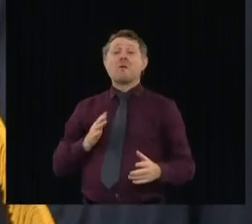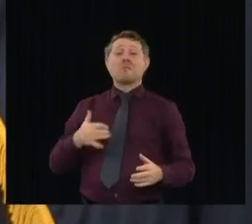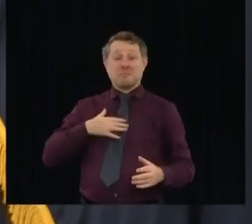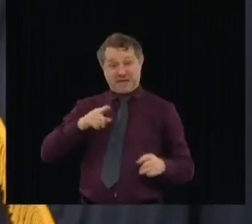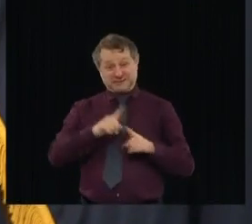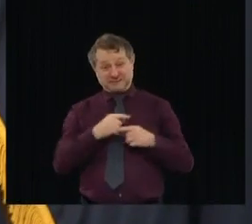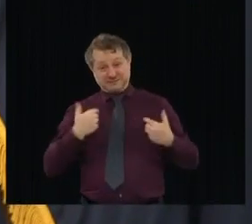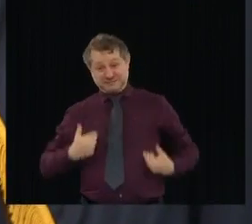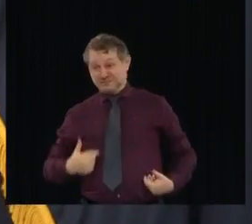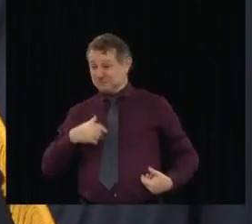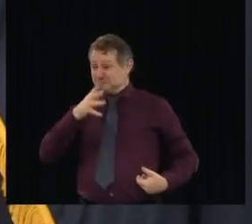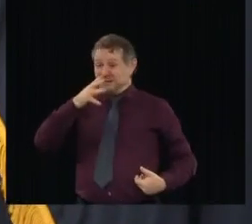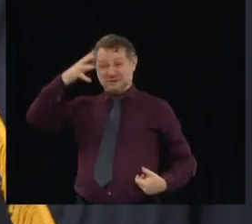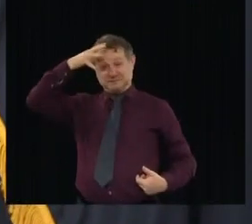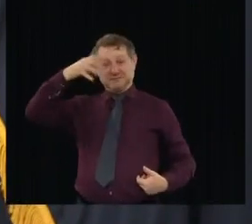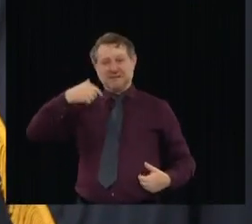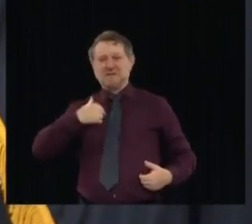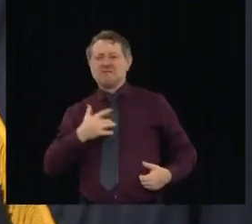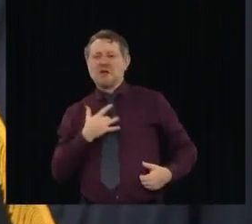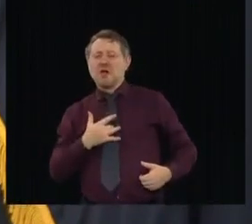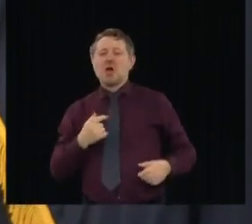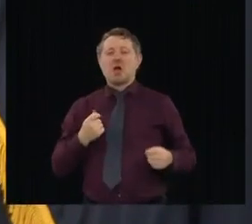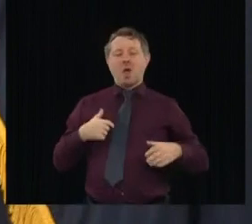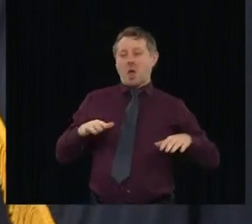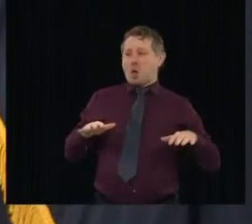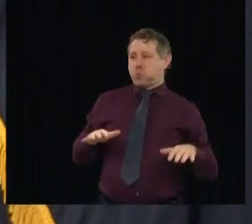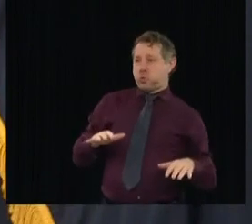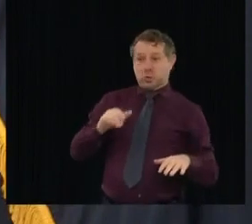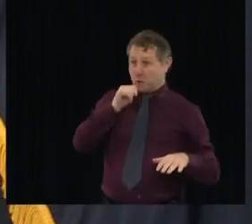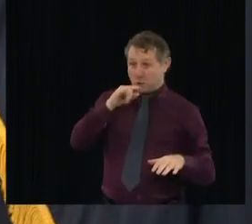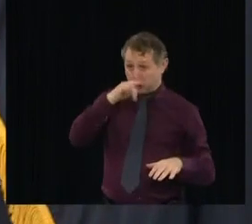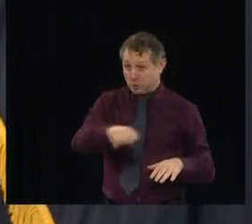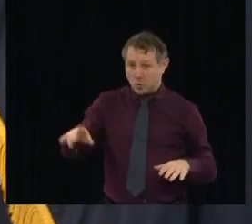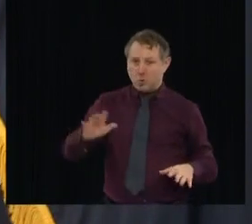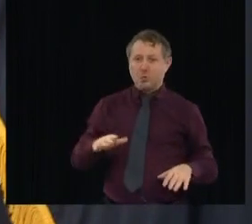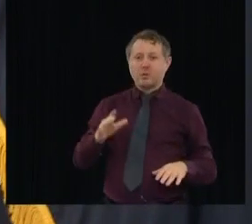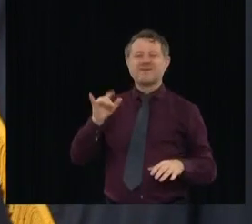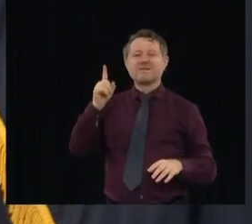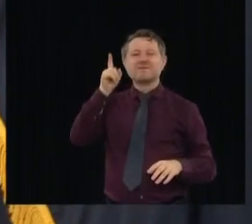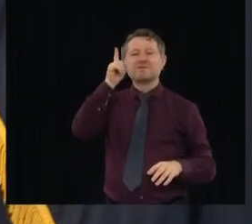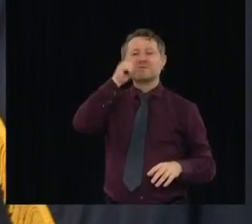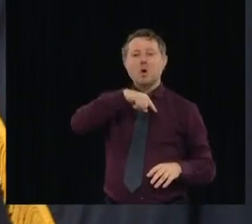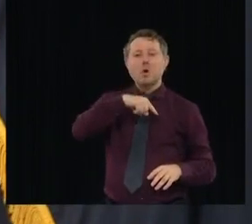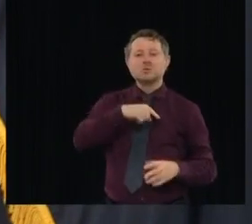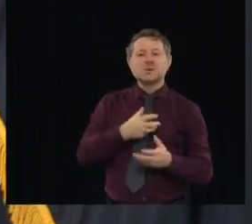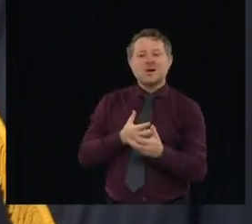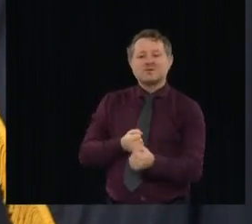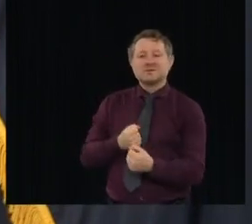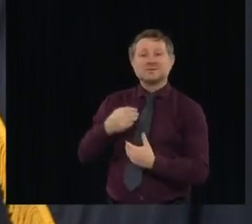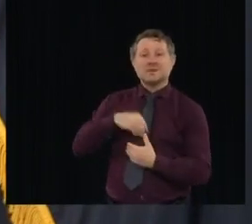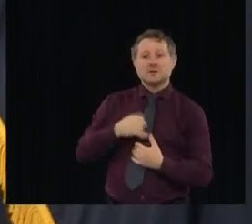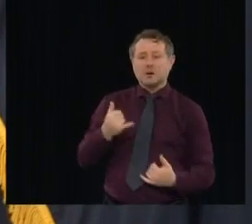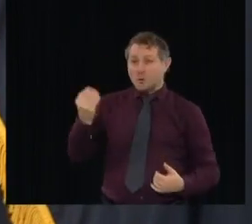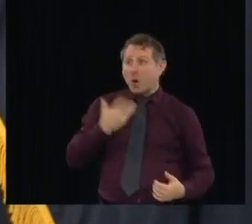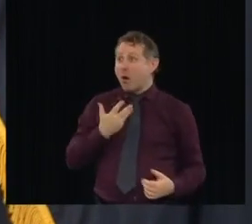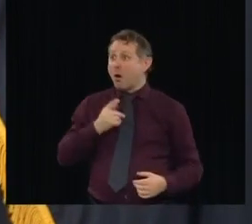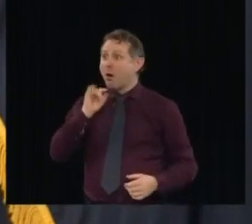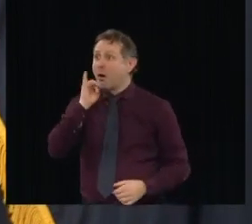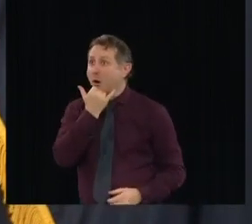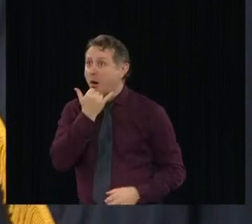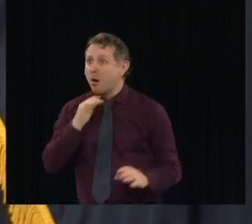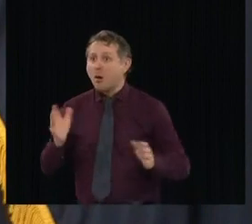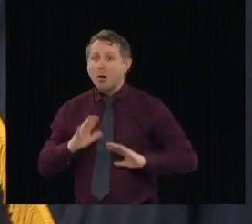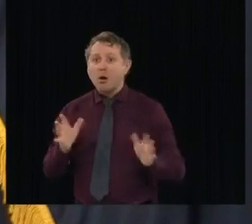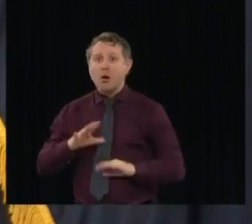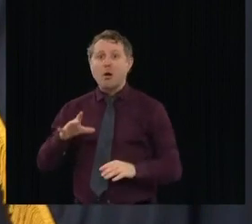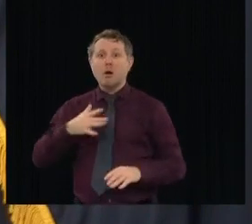of security to now say, oh, we were wrong about that. You're talking about my child's health